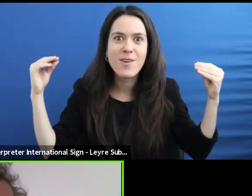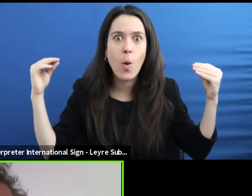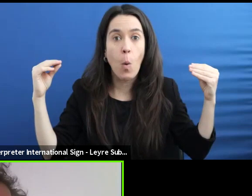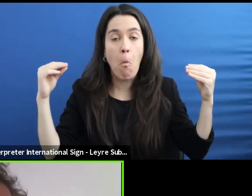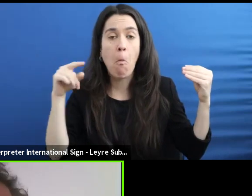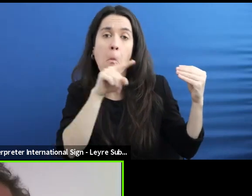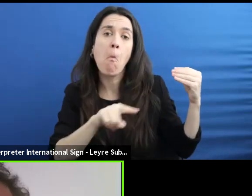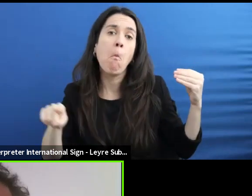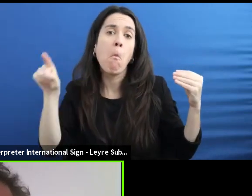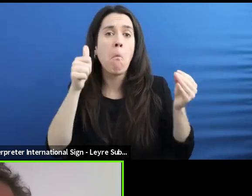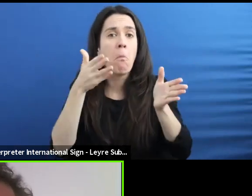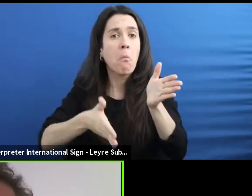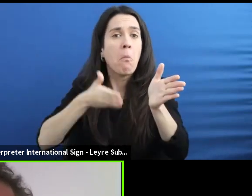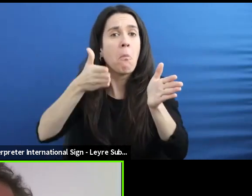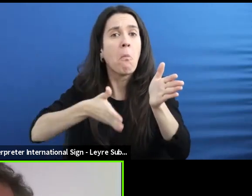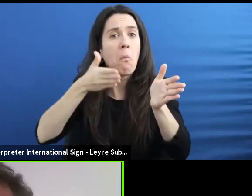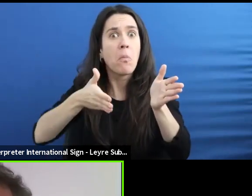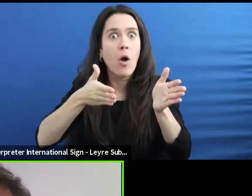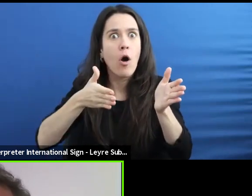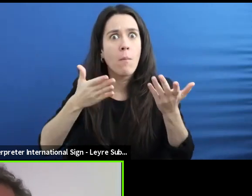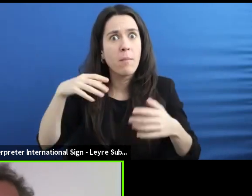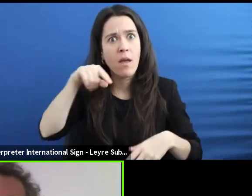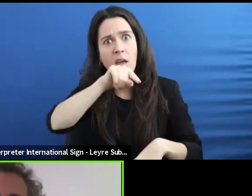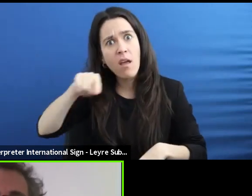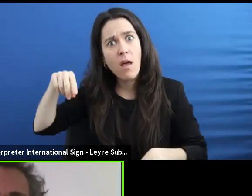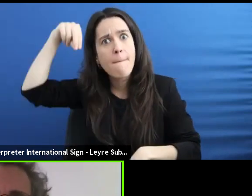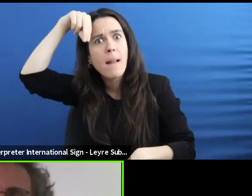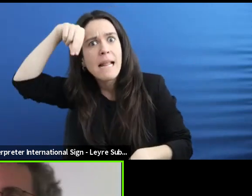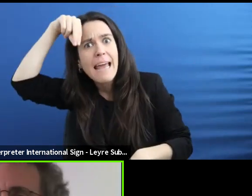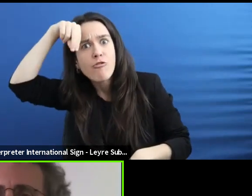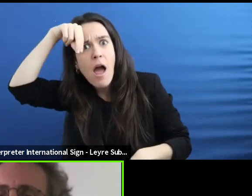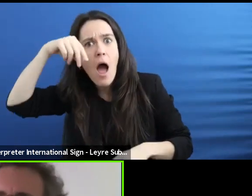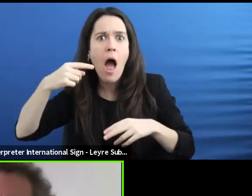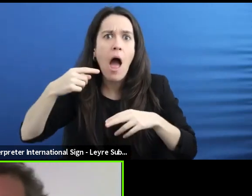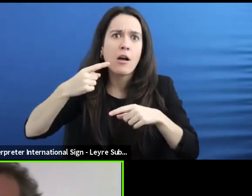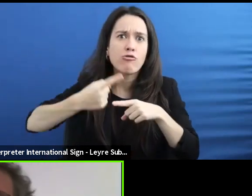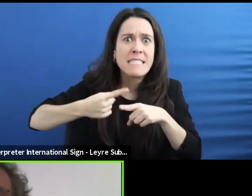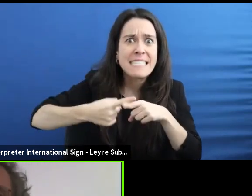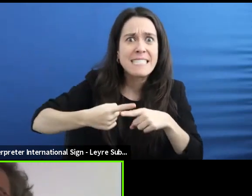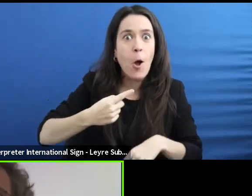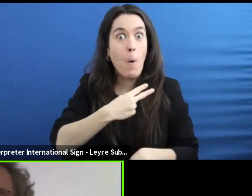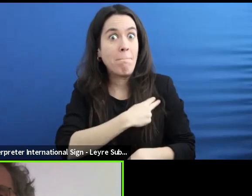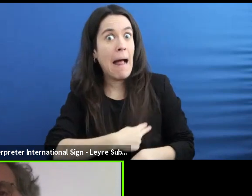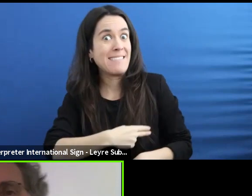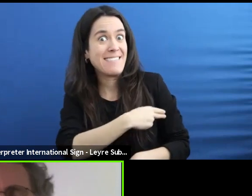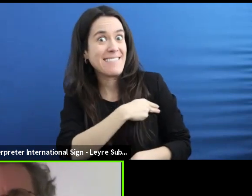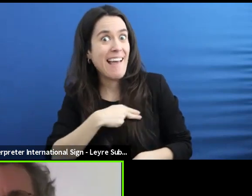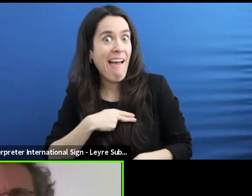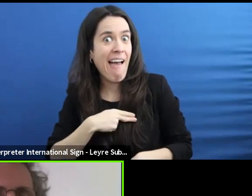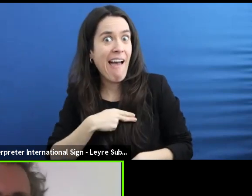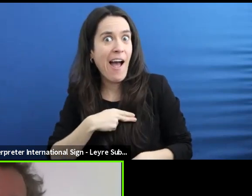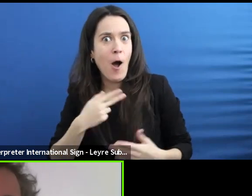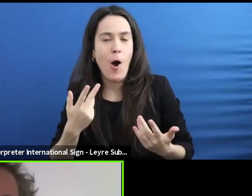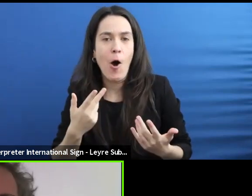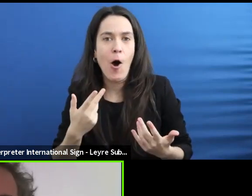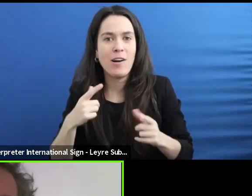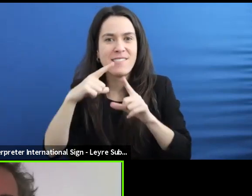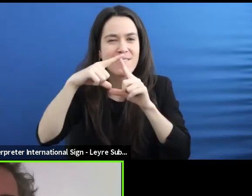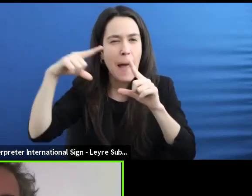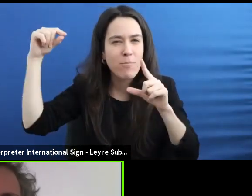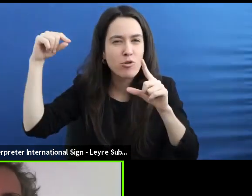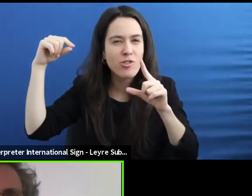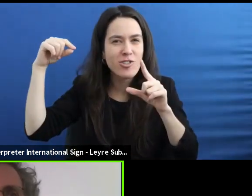And it's very different if you're in Bulgaria, Greece, or Malta, or Cyprus, to tour by train or